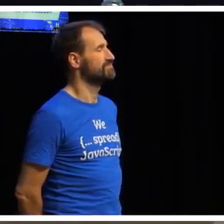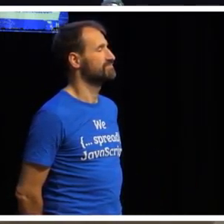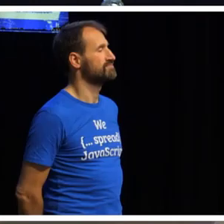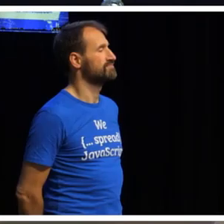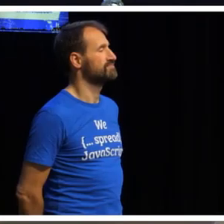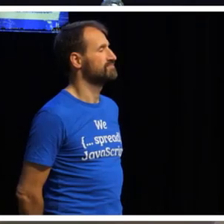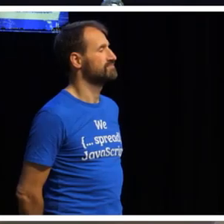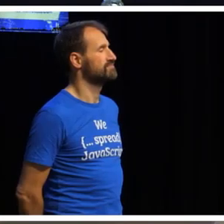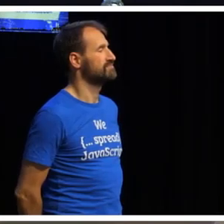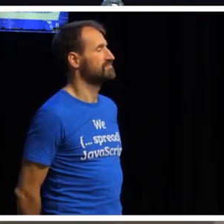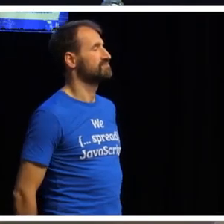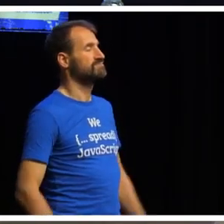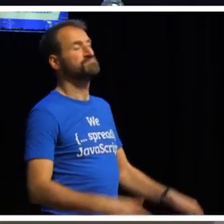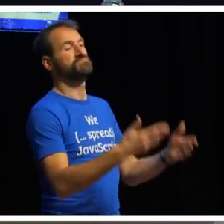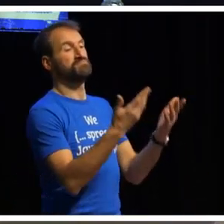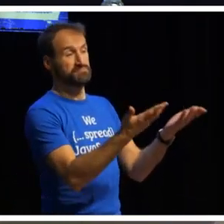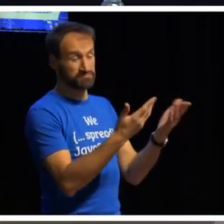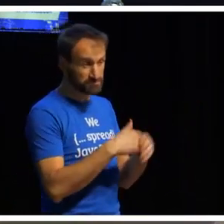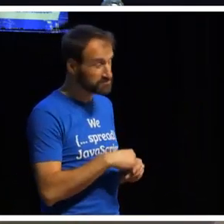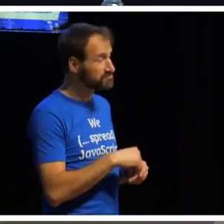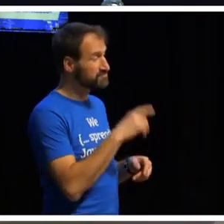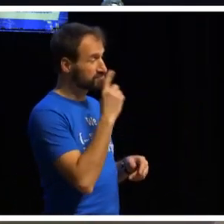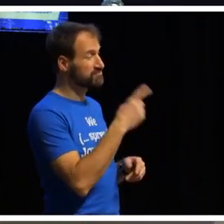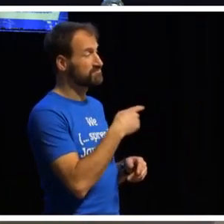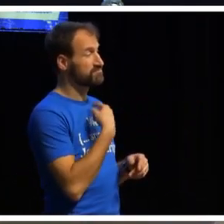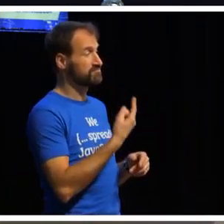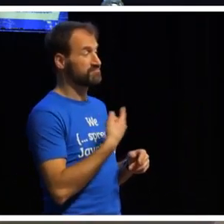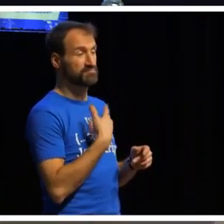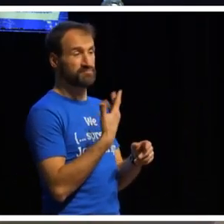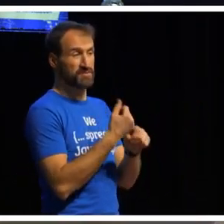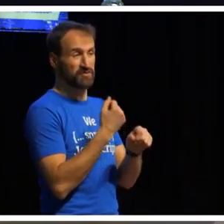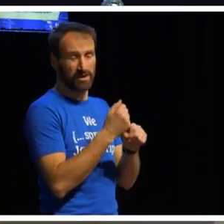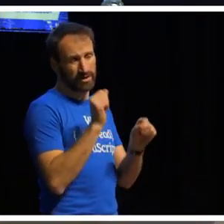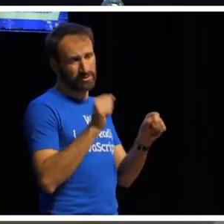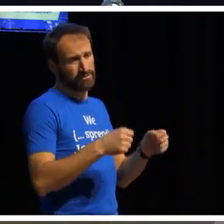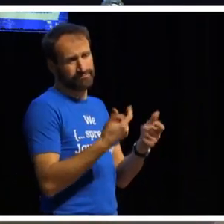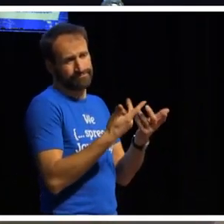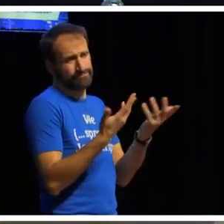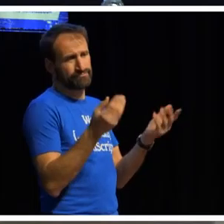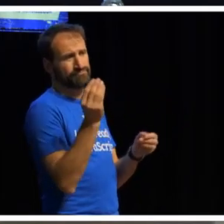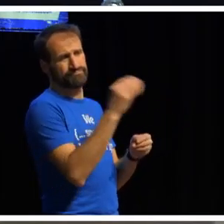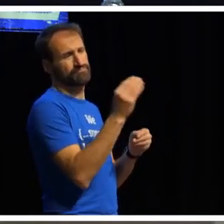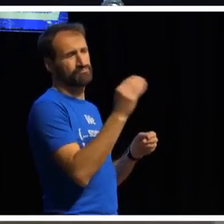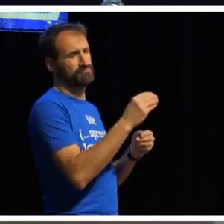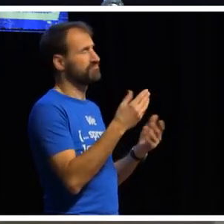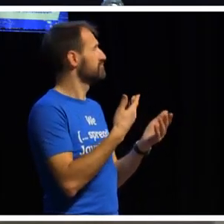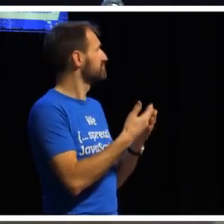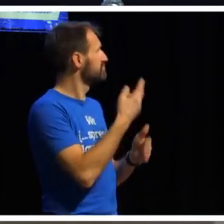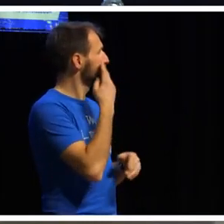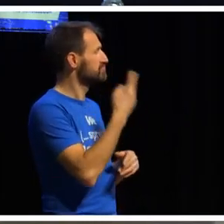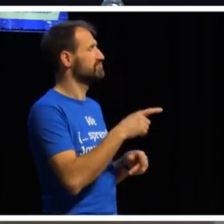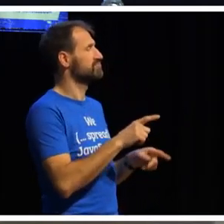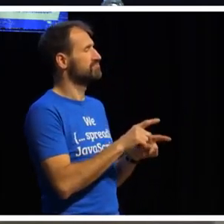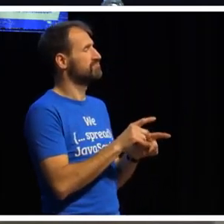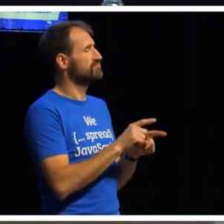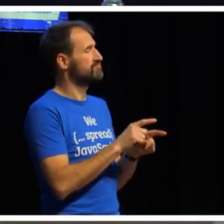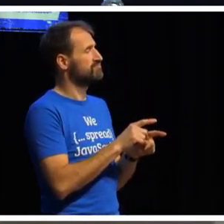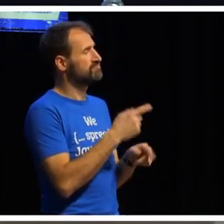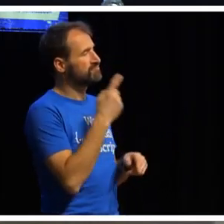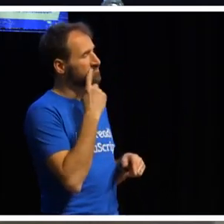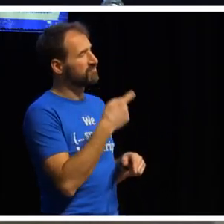Okay. So yeah, I mean, we can do all the previous stuff that we did, but we can also use the magnetometer. So if